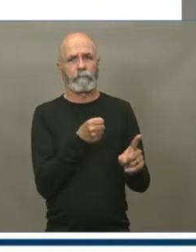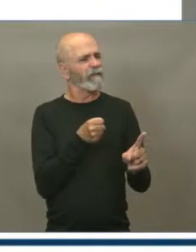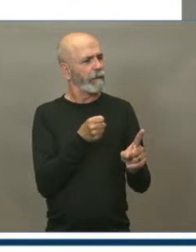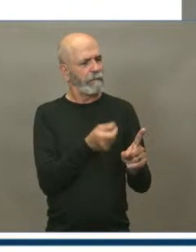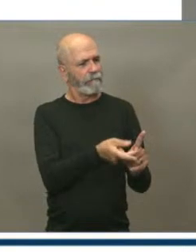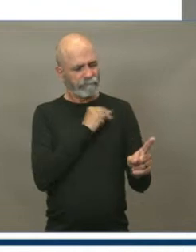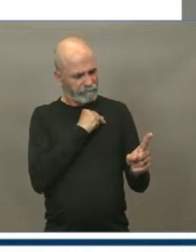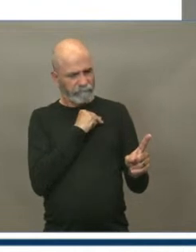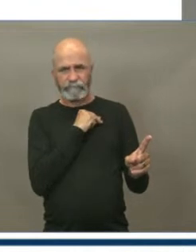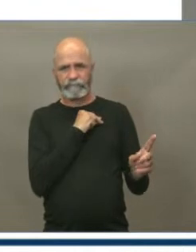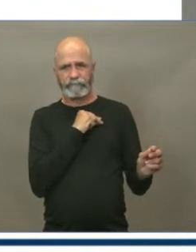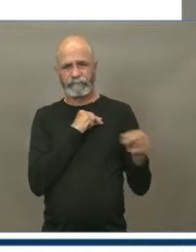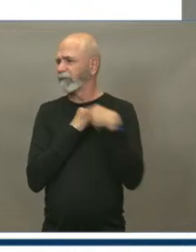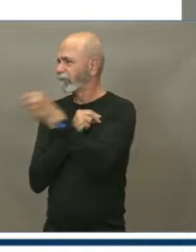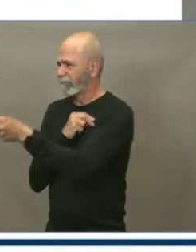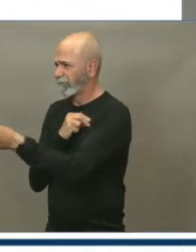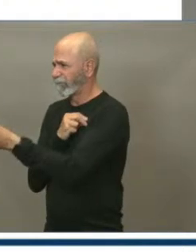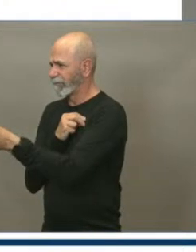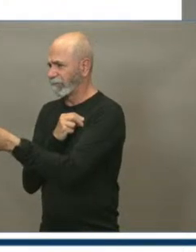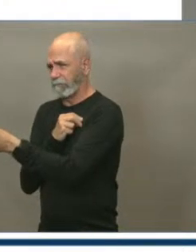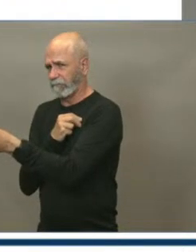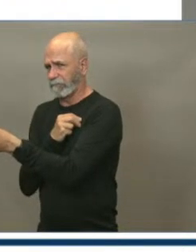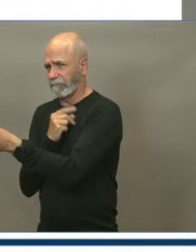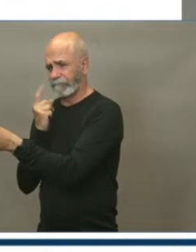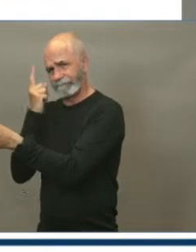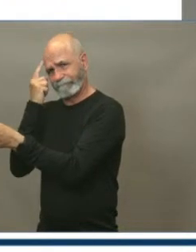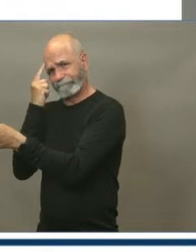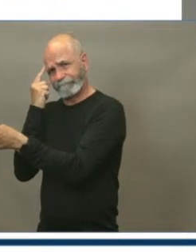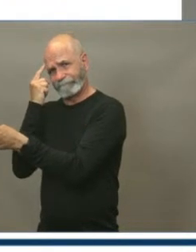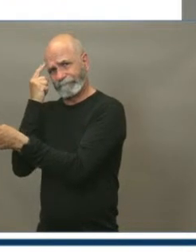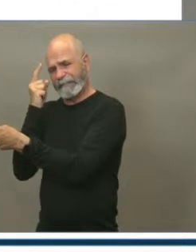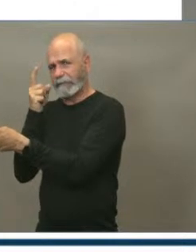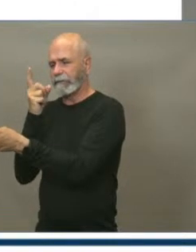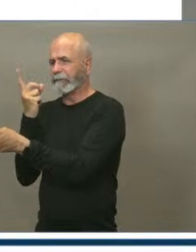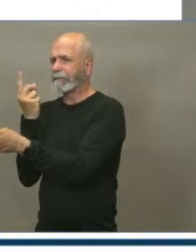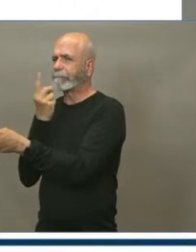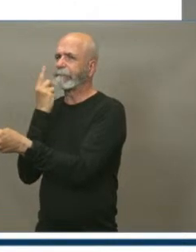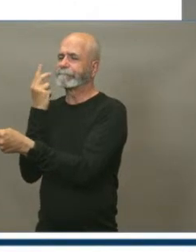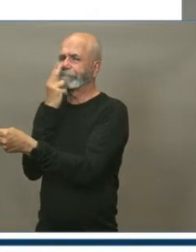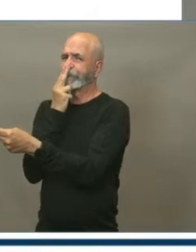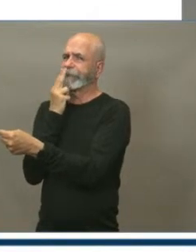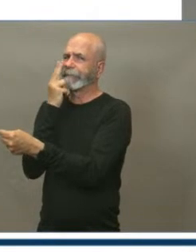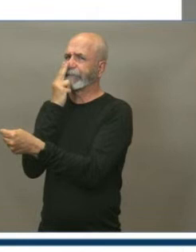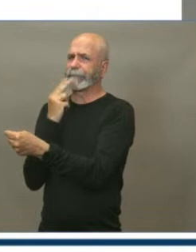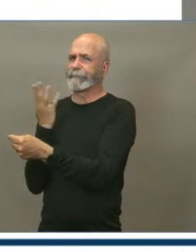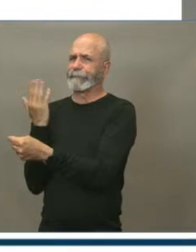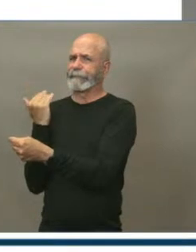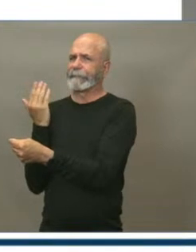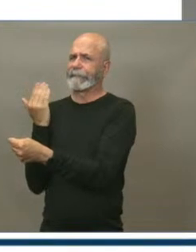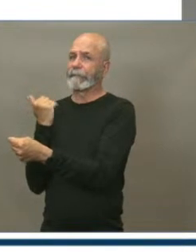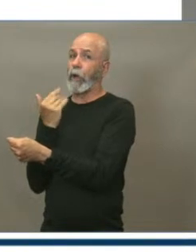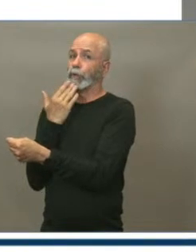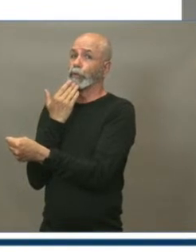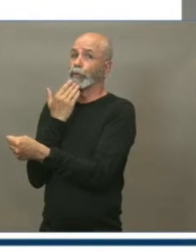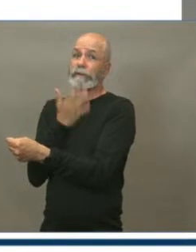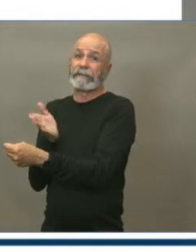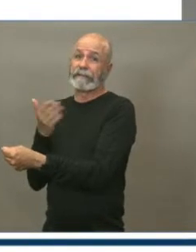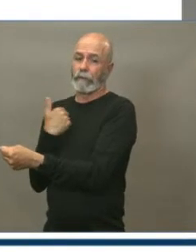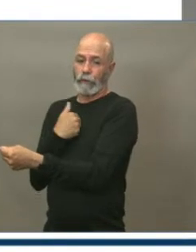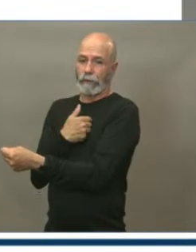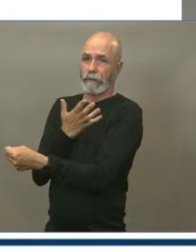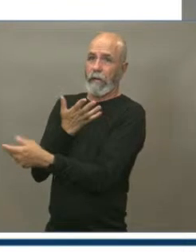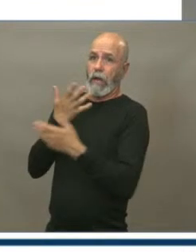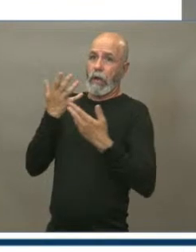a patient with some spread on a unit, I think is testament to all those steps that are in place. But we need to continue to, like